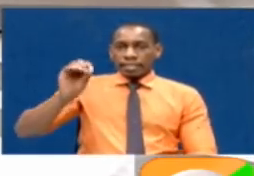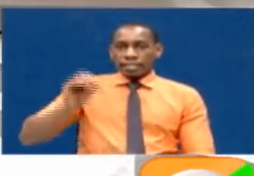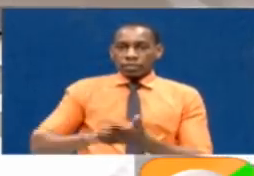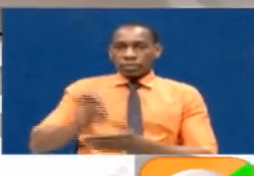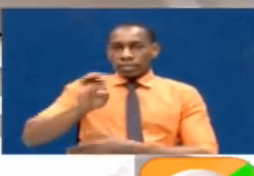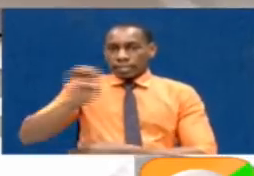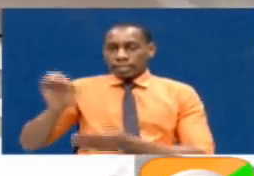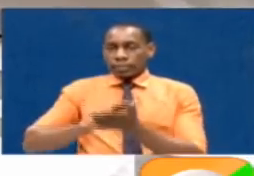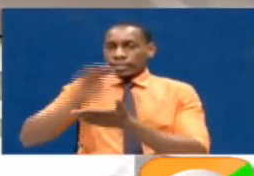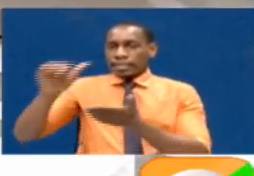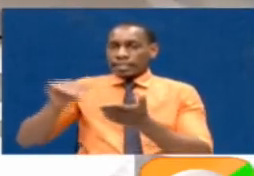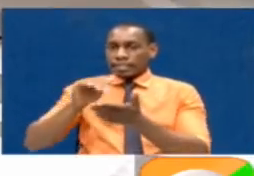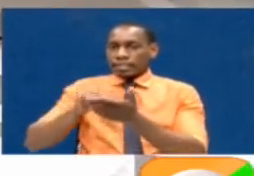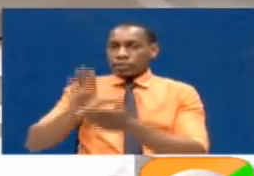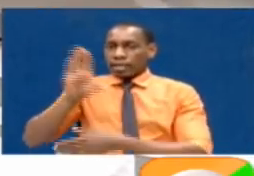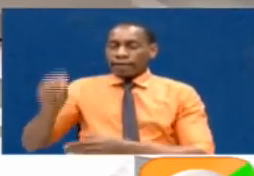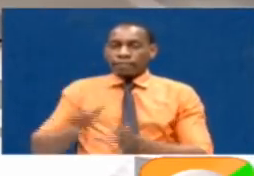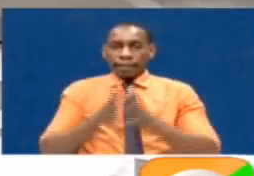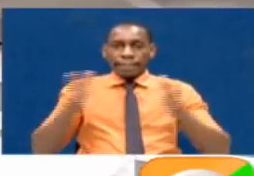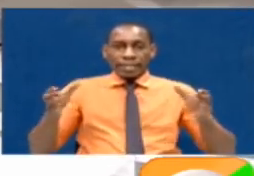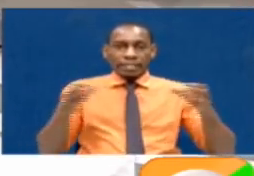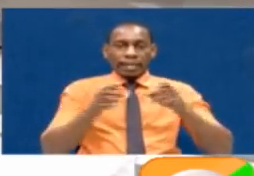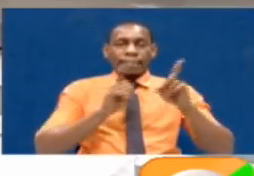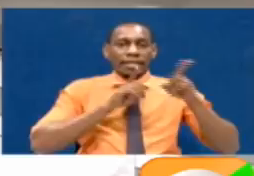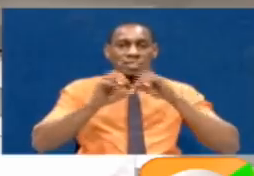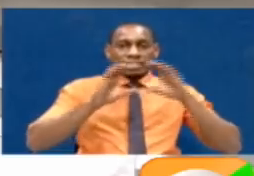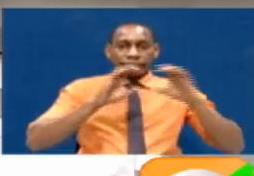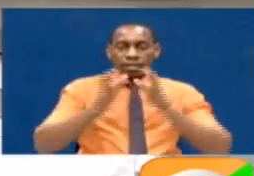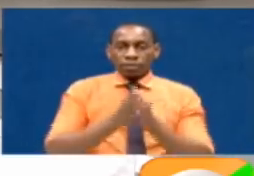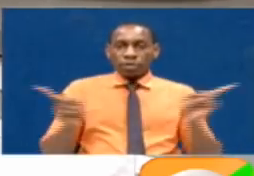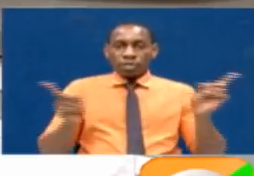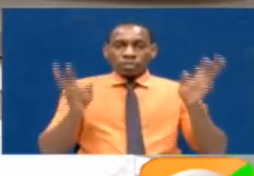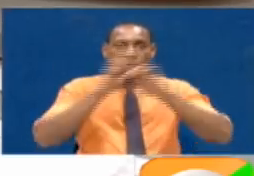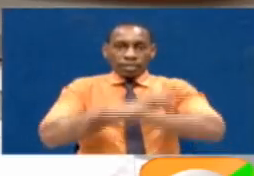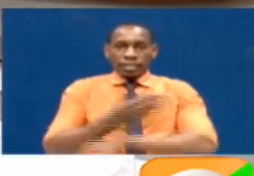Africa's largest company, Safaricom. We're going to take a quick